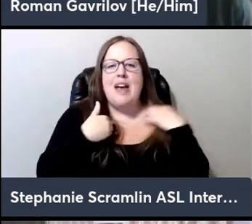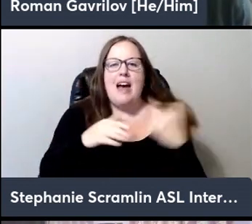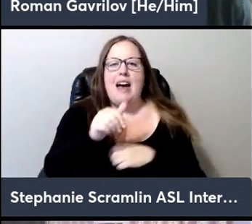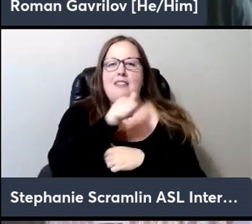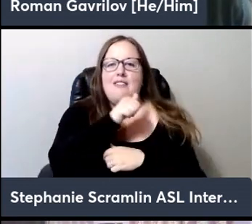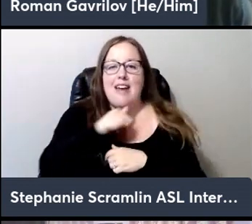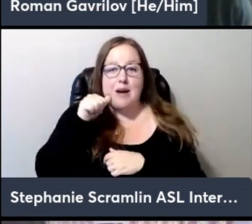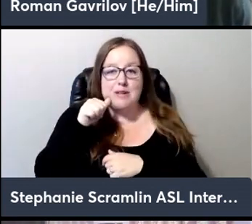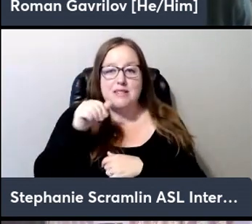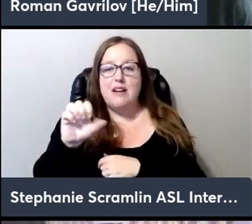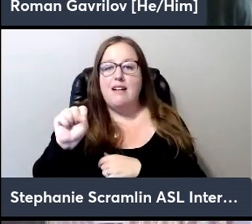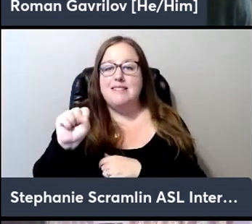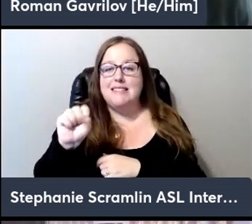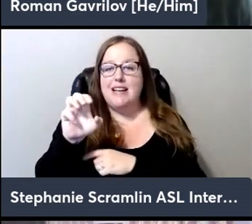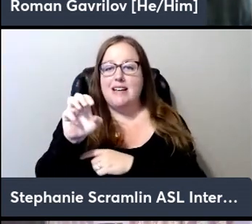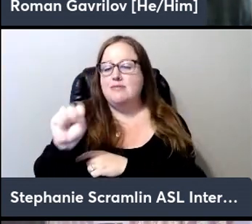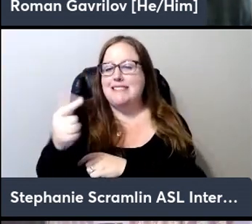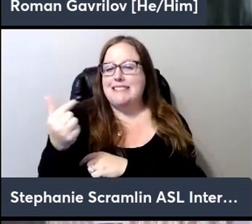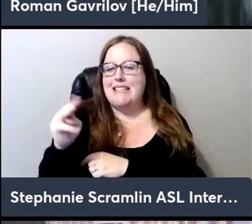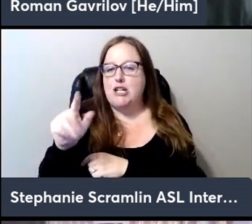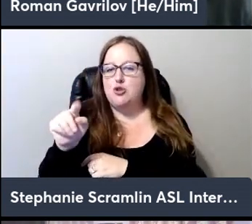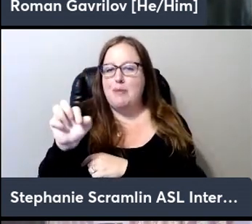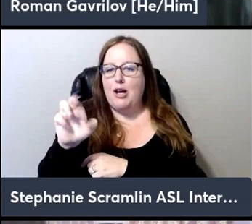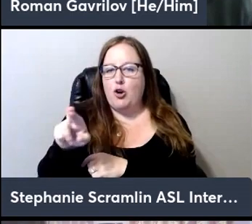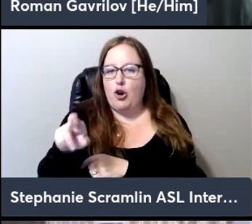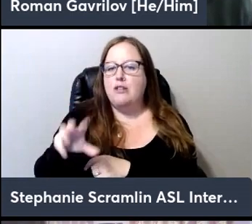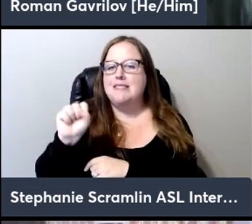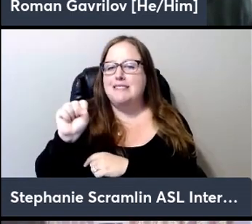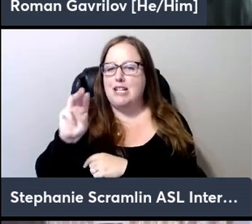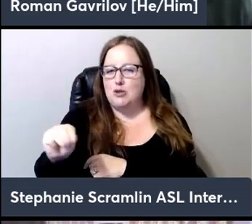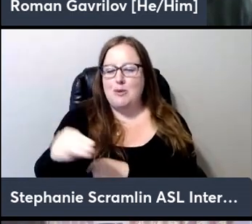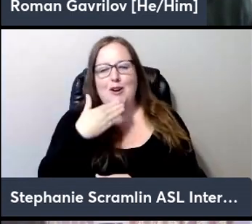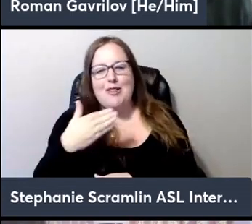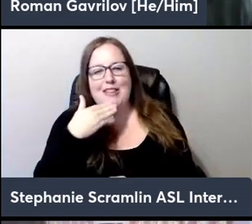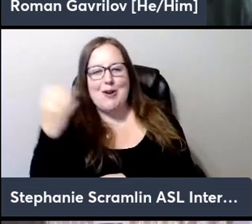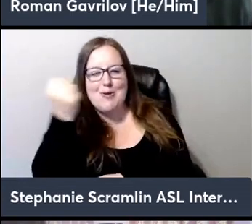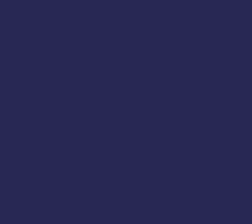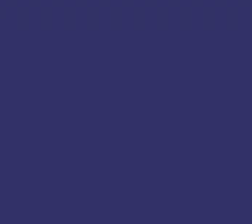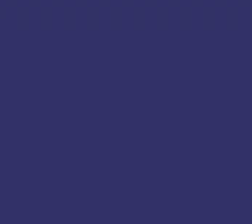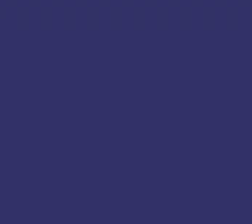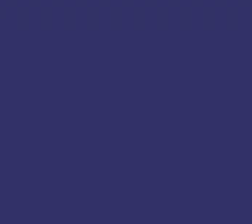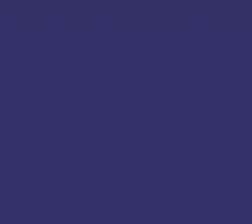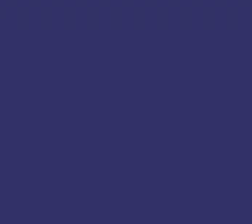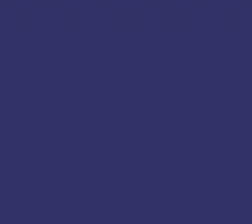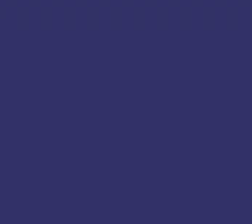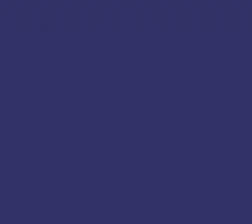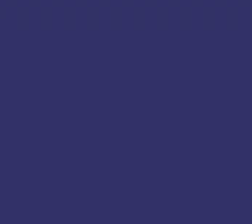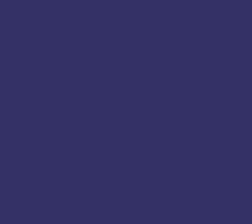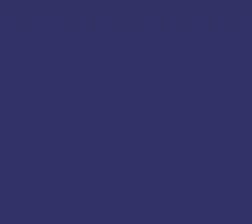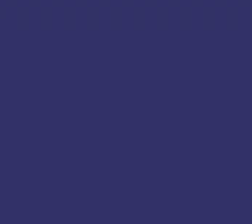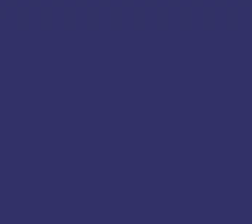Amazon SageMaker feature store coming up right next. Stay tuned. We'll be right back. Thank you. Thanks, Roman.